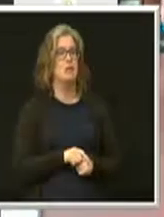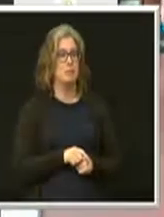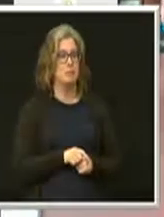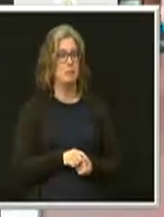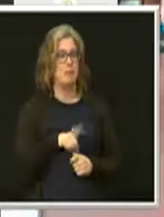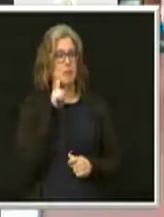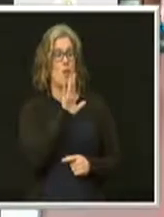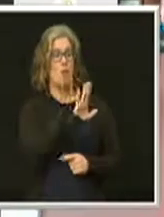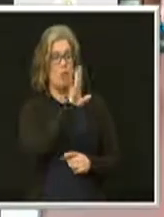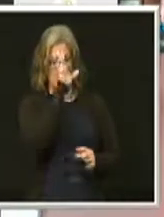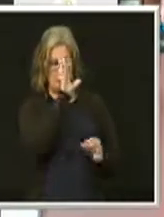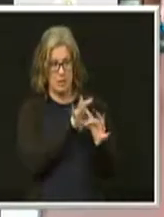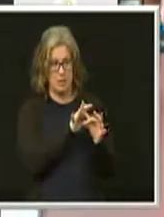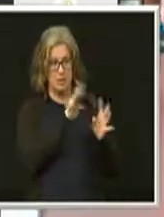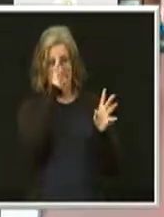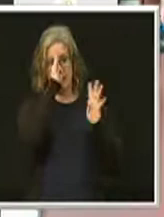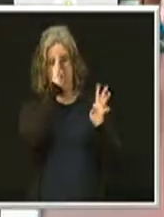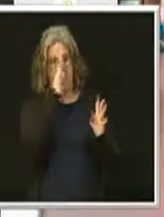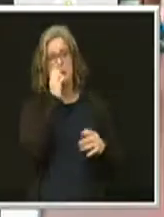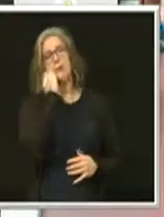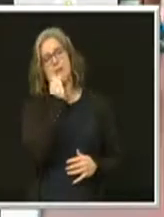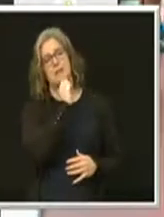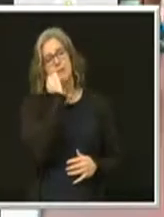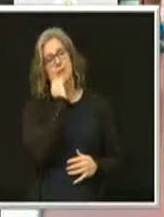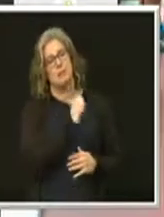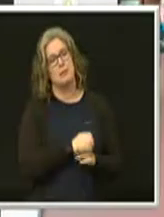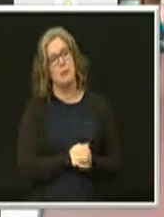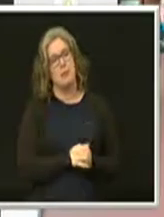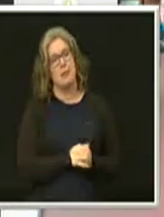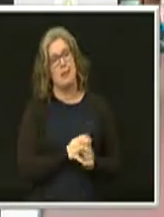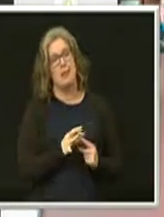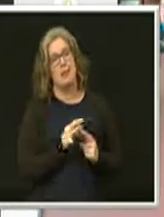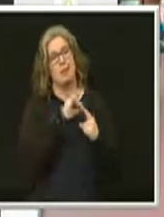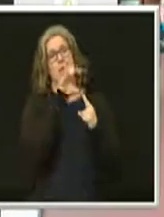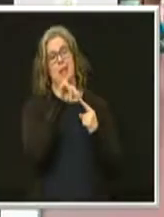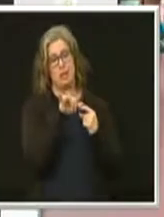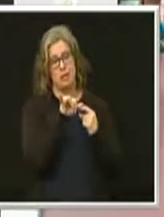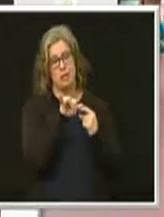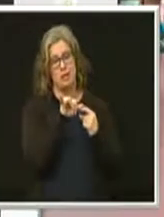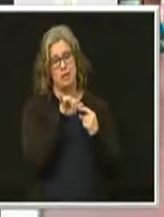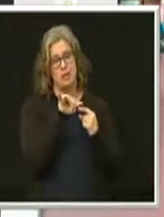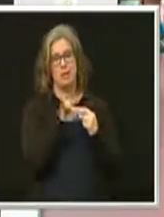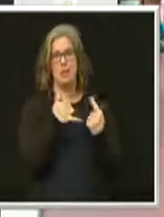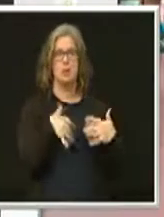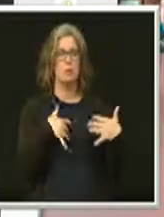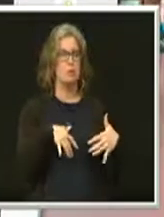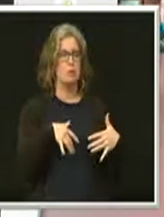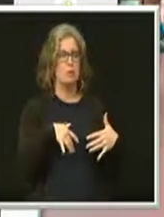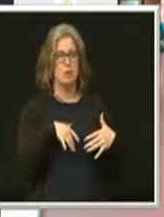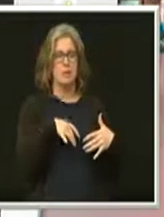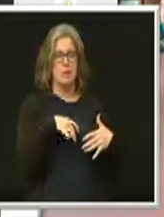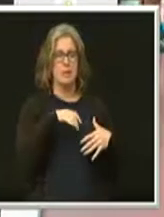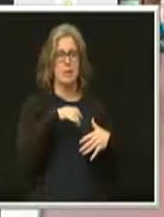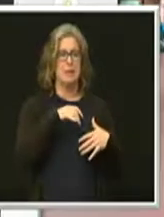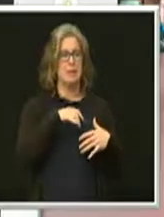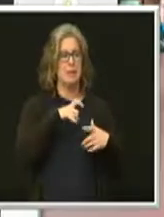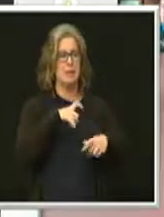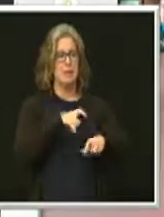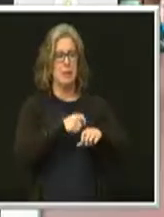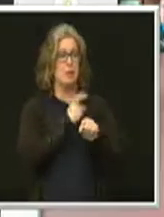for their dedication and innovation day in and day out, but especially in these trying times, to make sure the children of